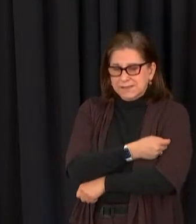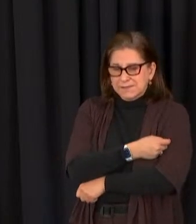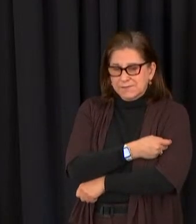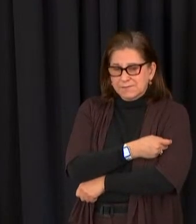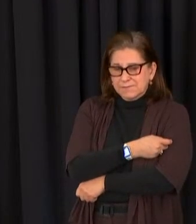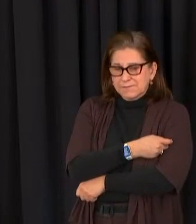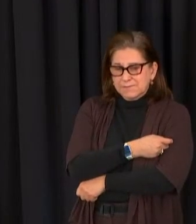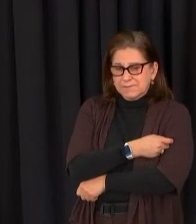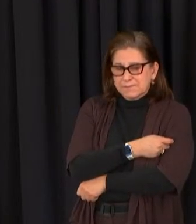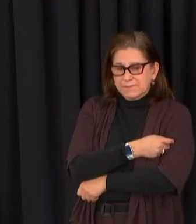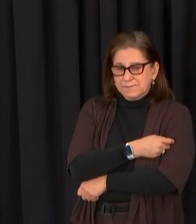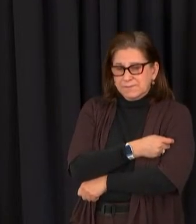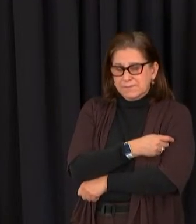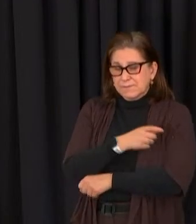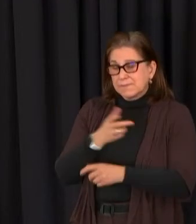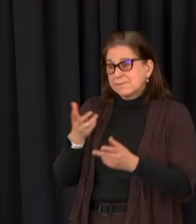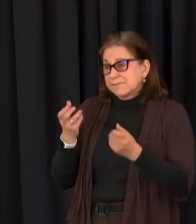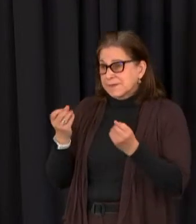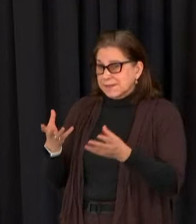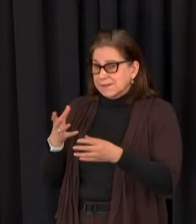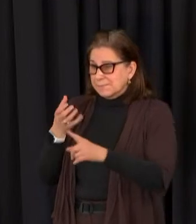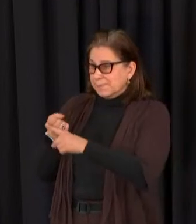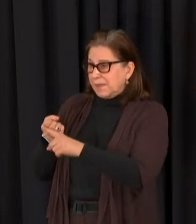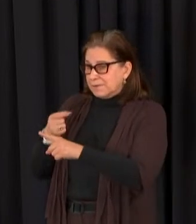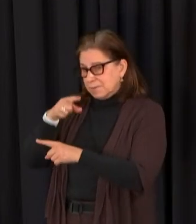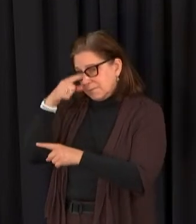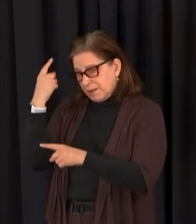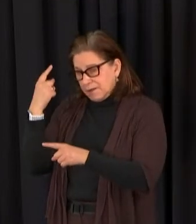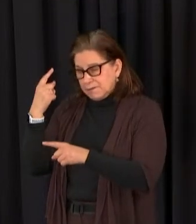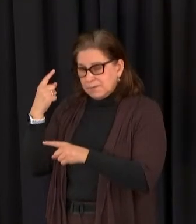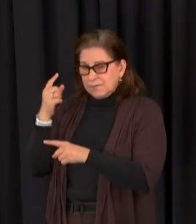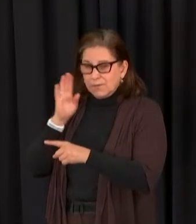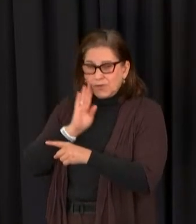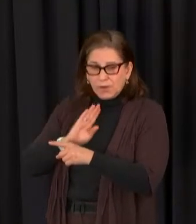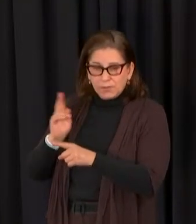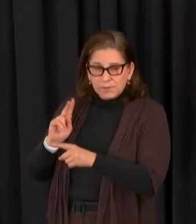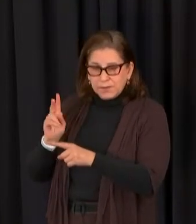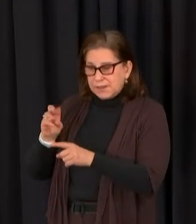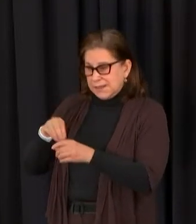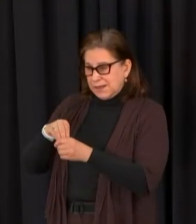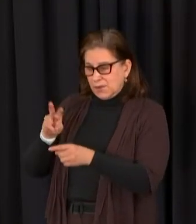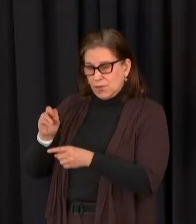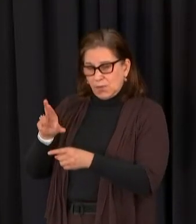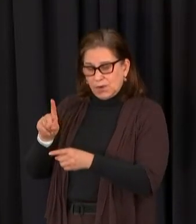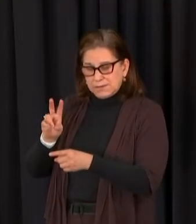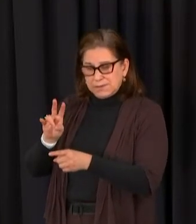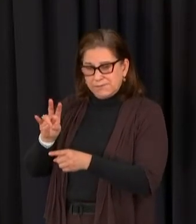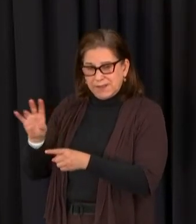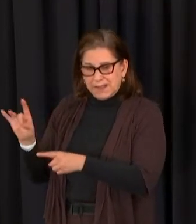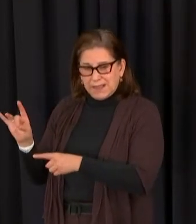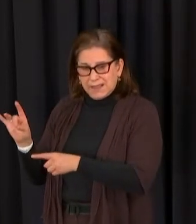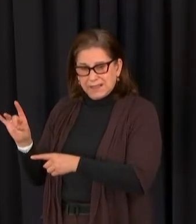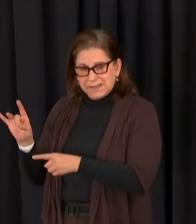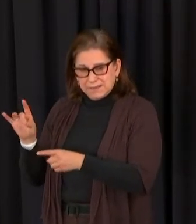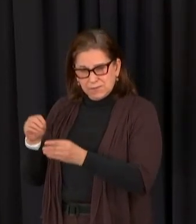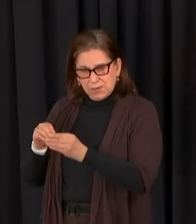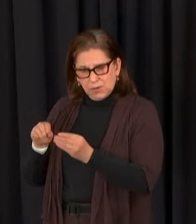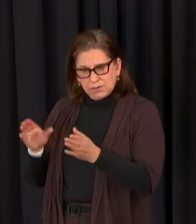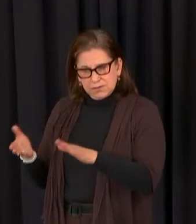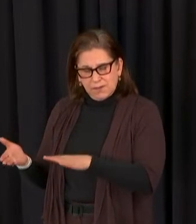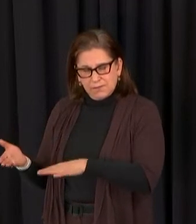is affecting Black and brown communities, and the fatality of this virus is